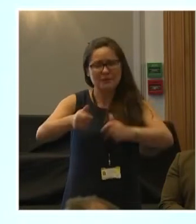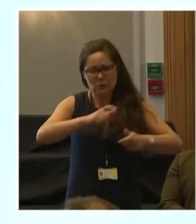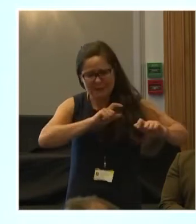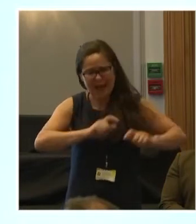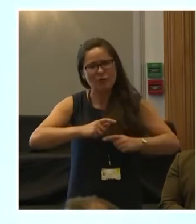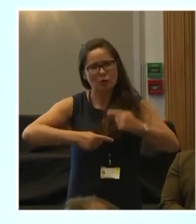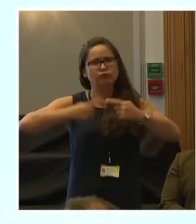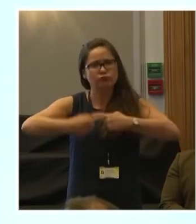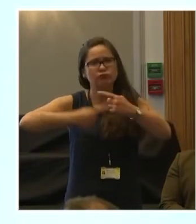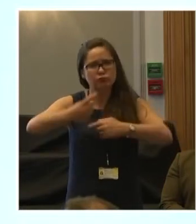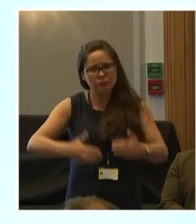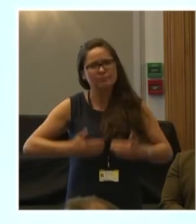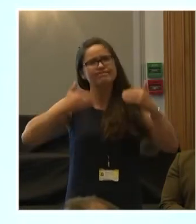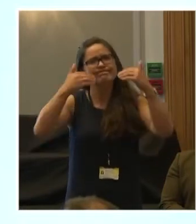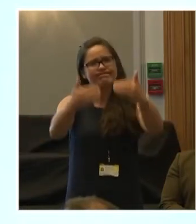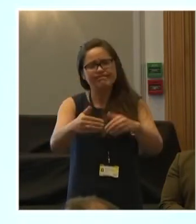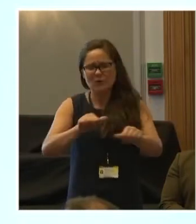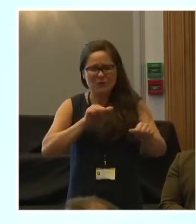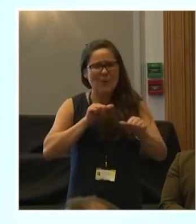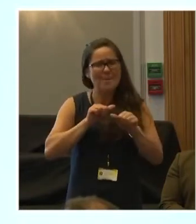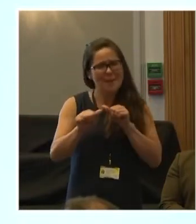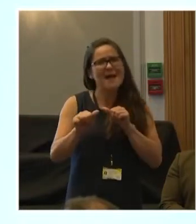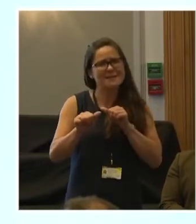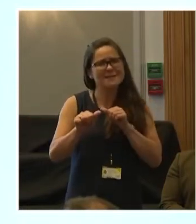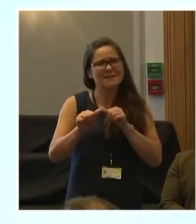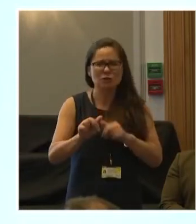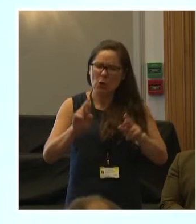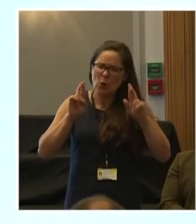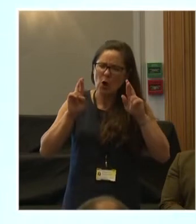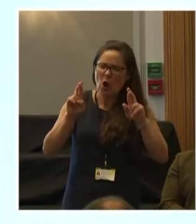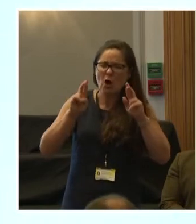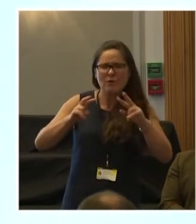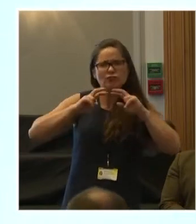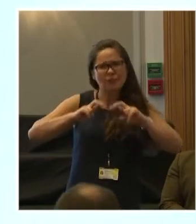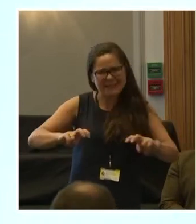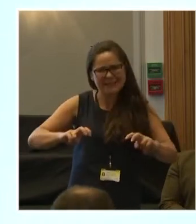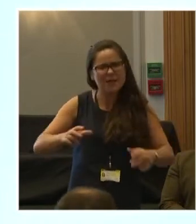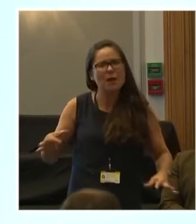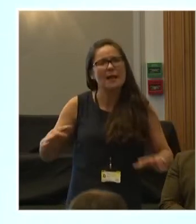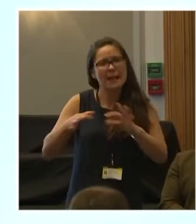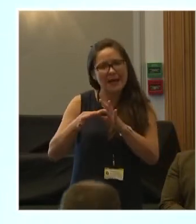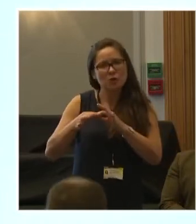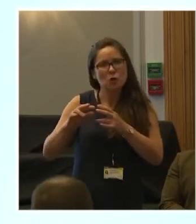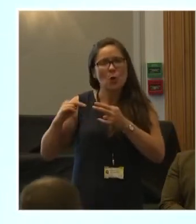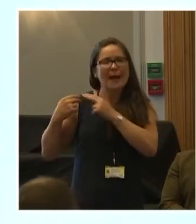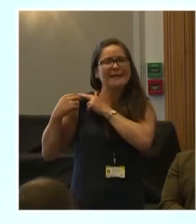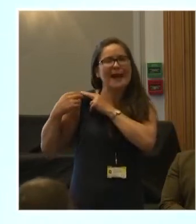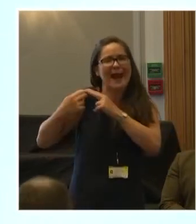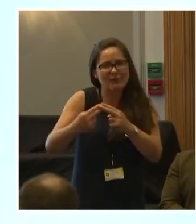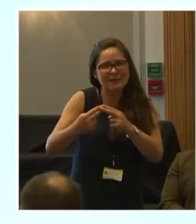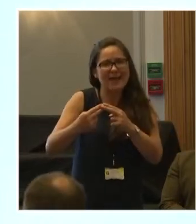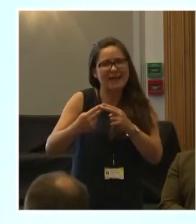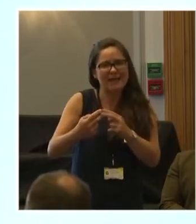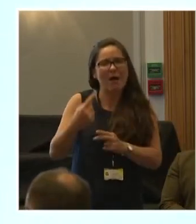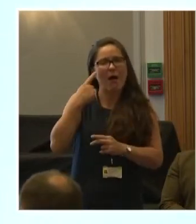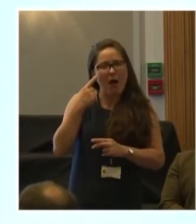momentum and driving forward only the best and the most promising research into inherited retinal dystrophies. This is only made possible by